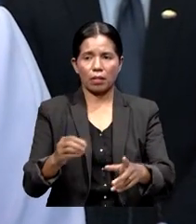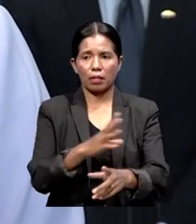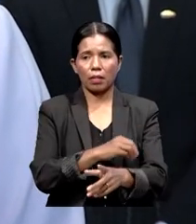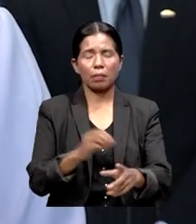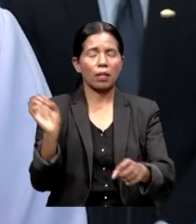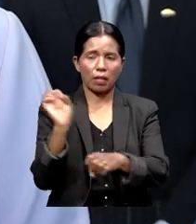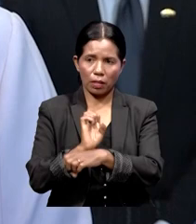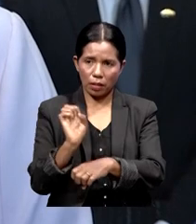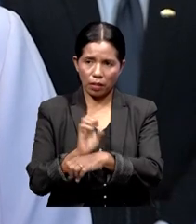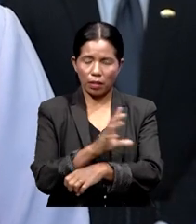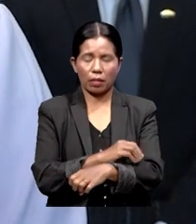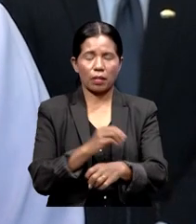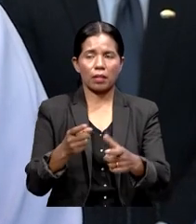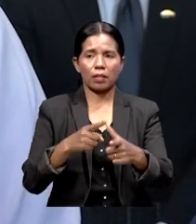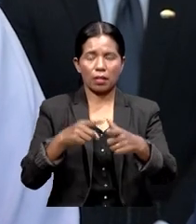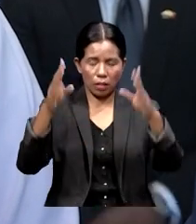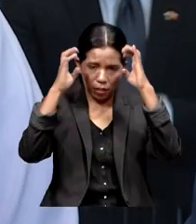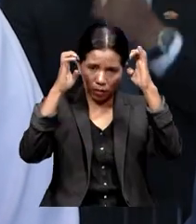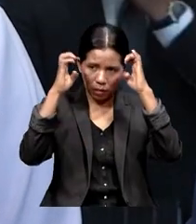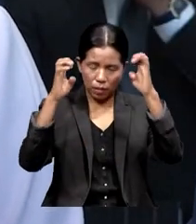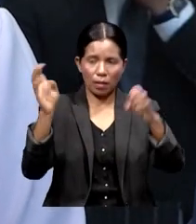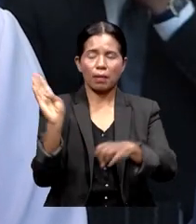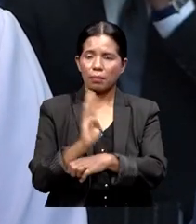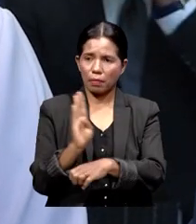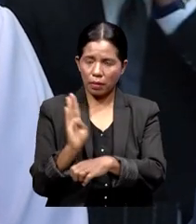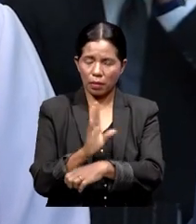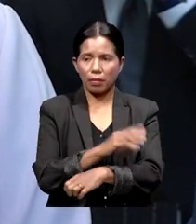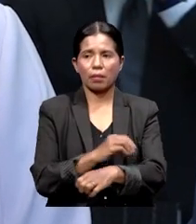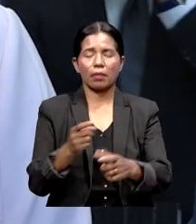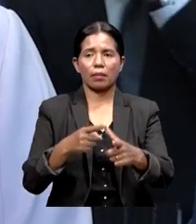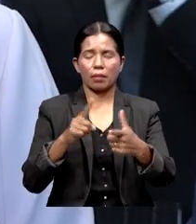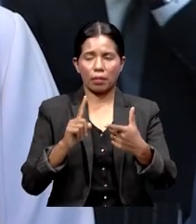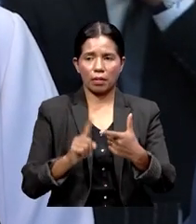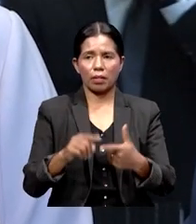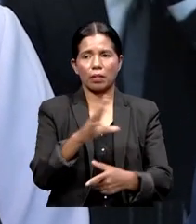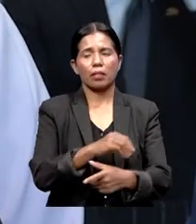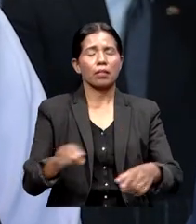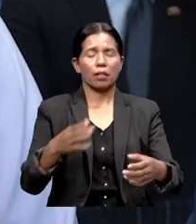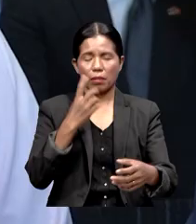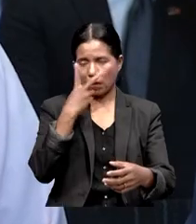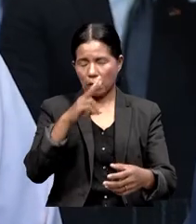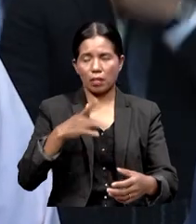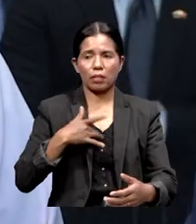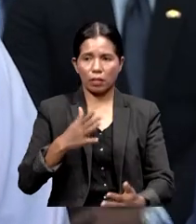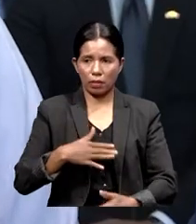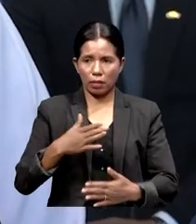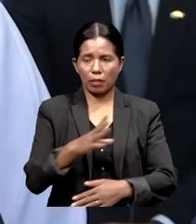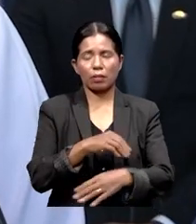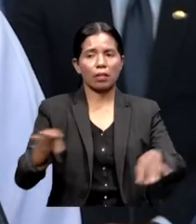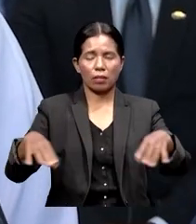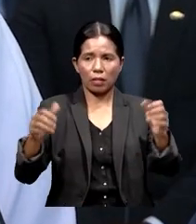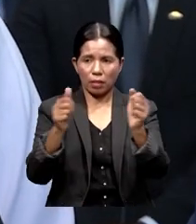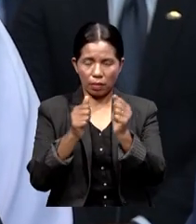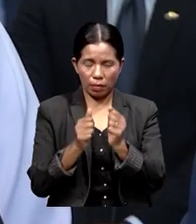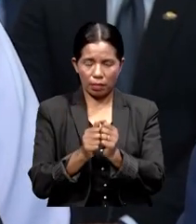economy around education, around business, around tourism. We're very excited at the work that we will be able